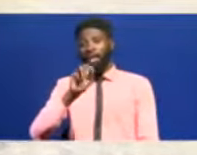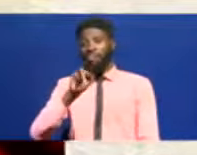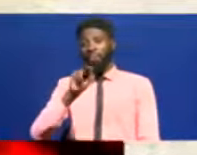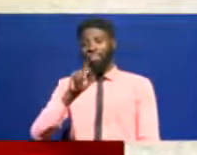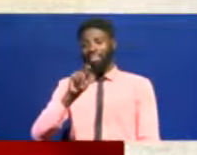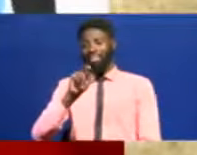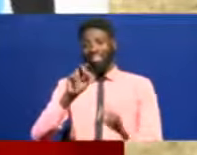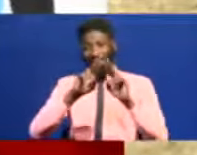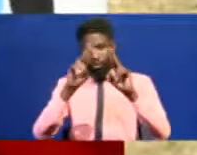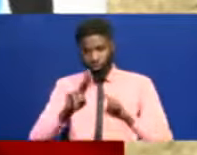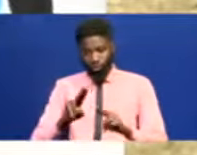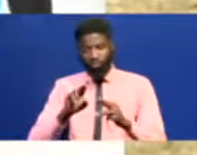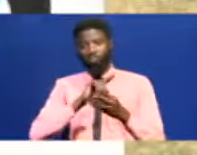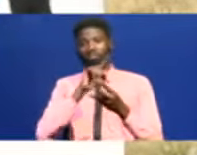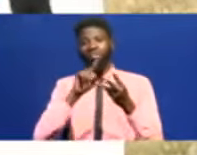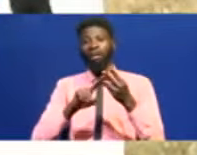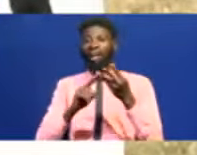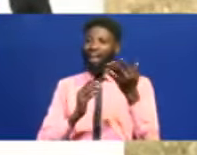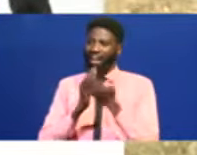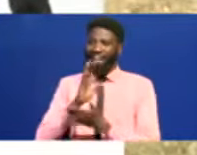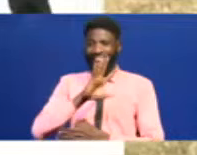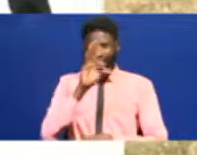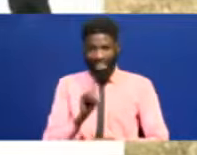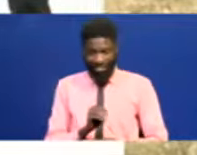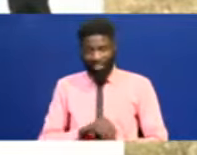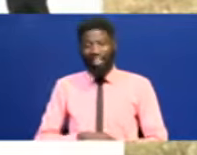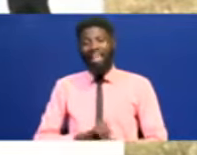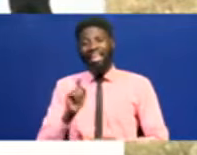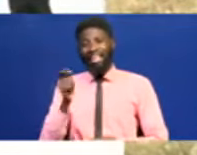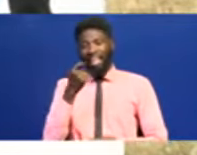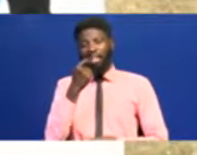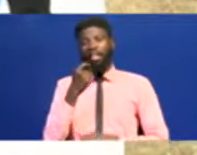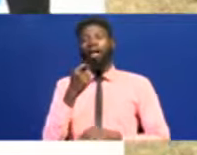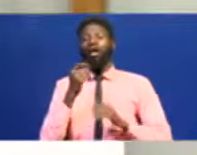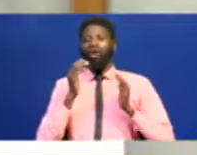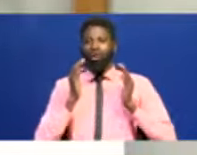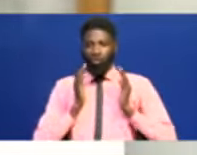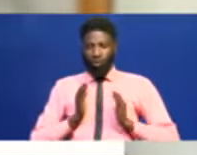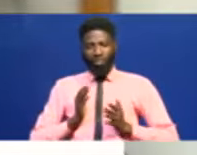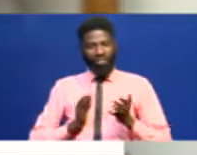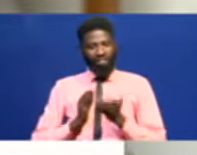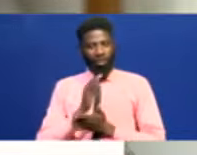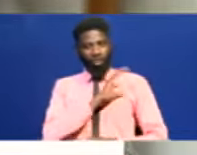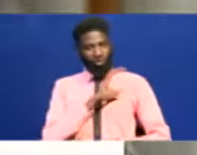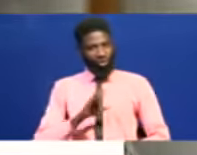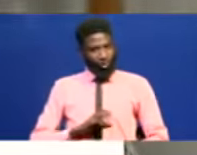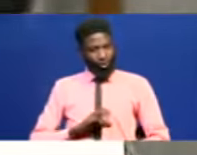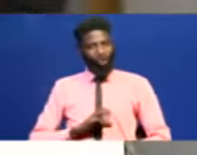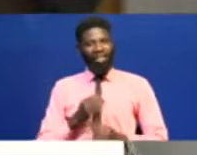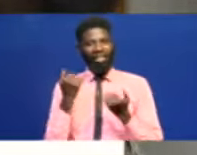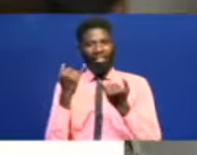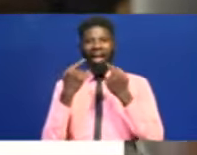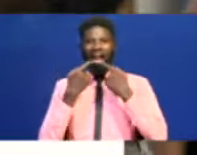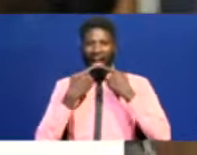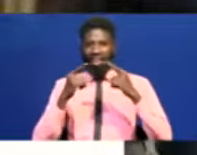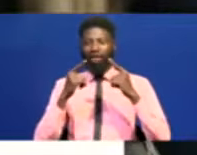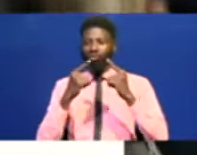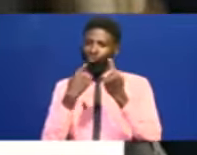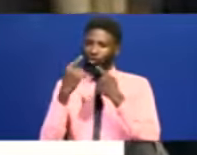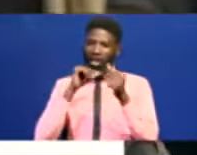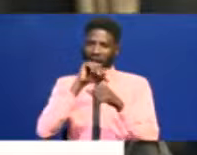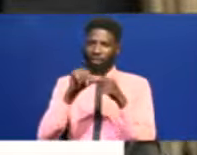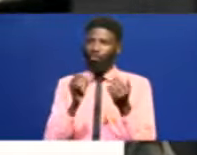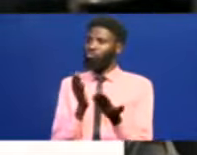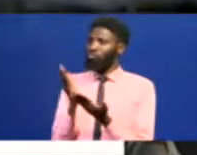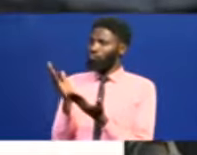Rights Commission and Haki Africa have waded into the recent abduction and release of Jaswant Singh Rai, one of the